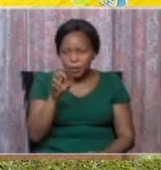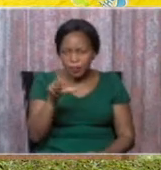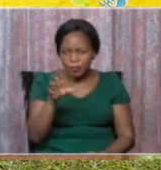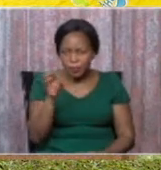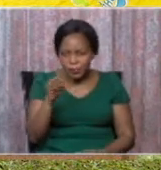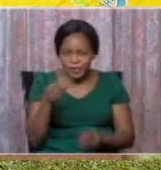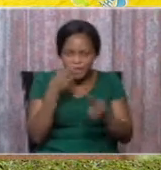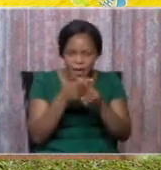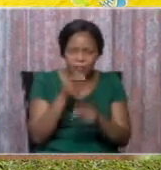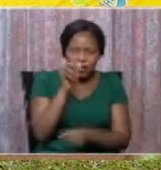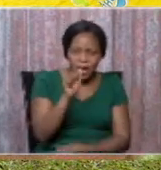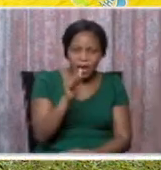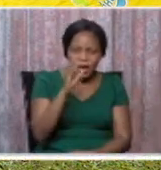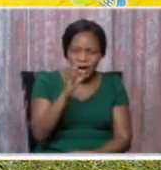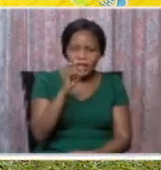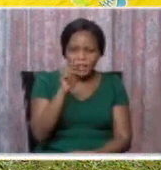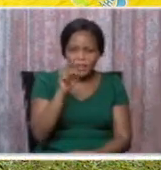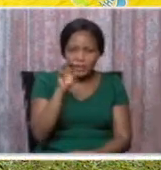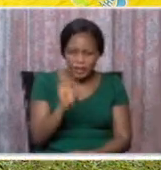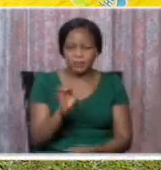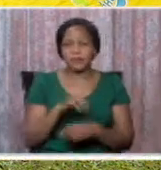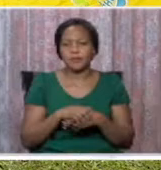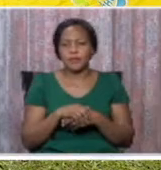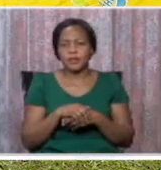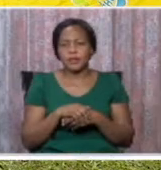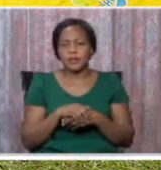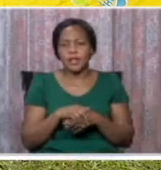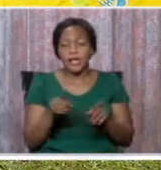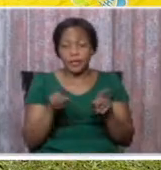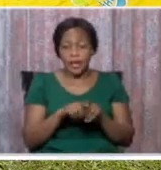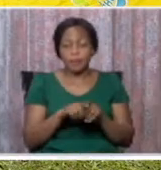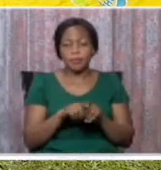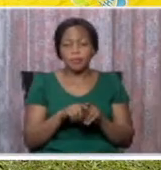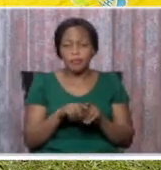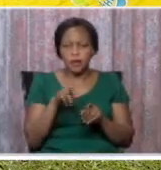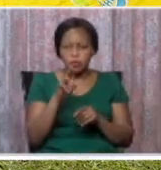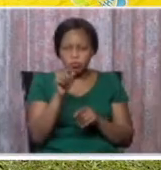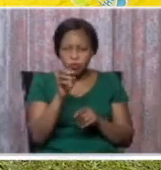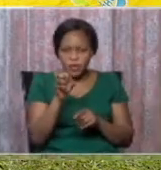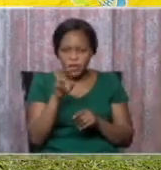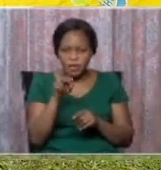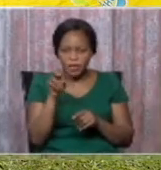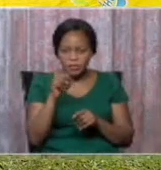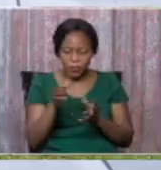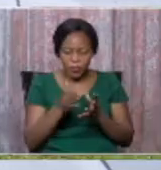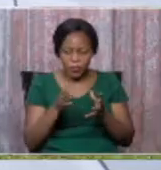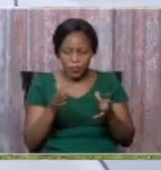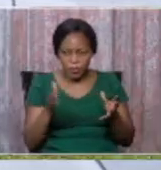Yeah. Obviously, we can't be drawing them there, but you can. It's already here. But you can point it somewhere.